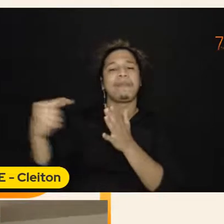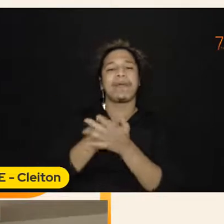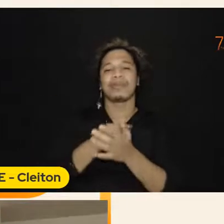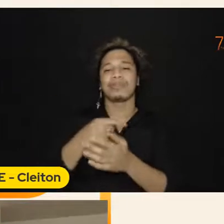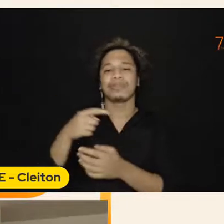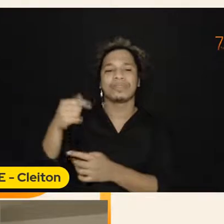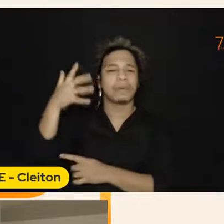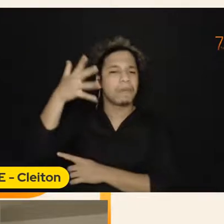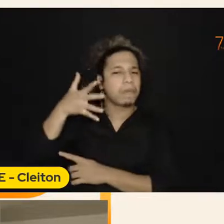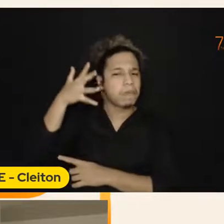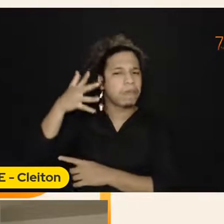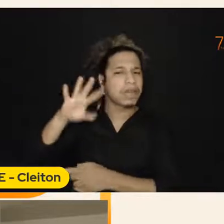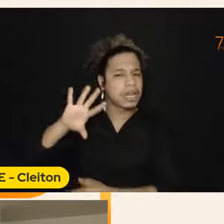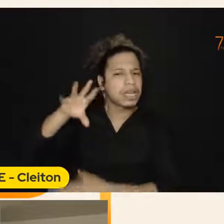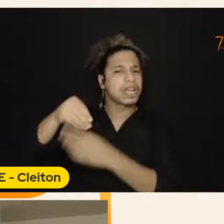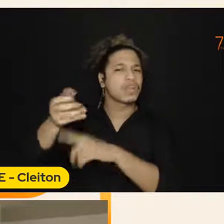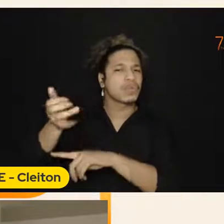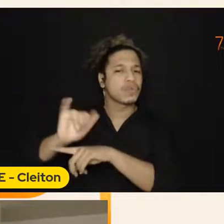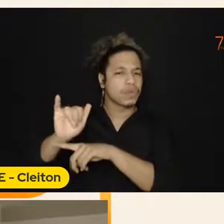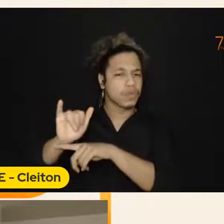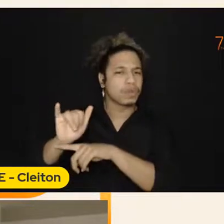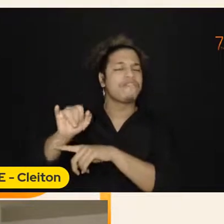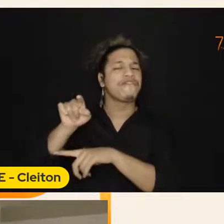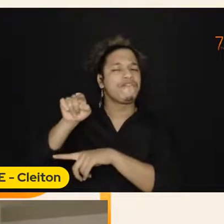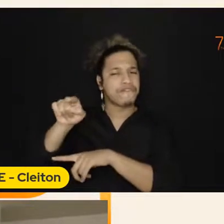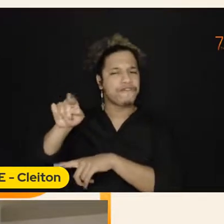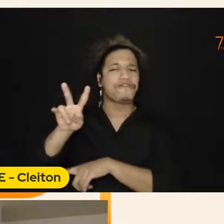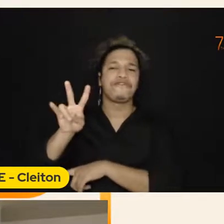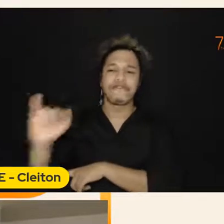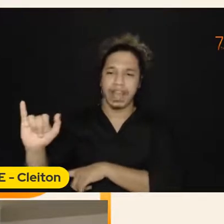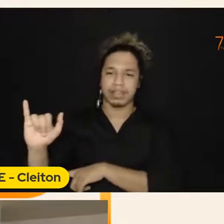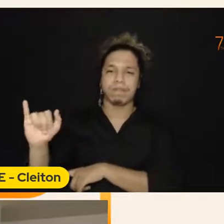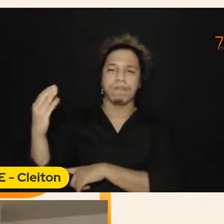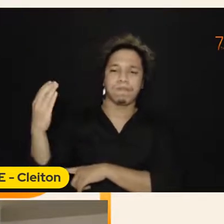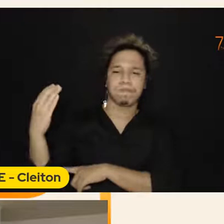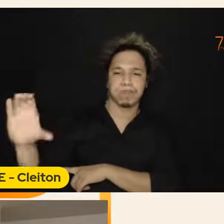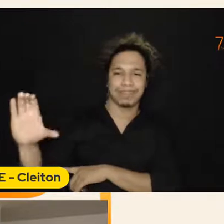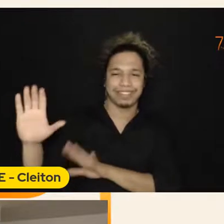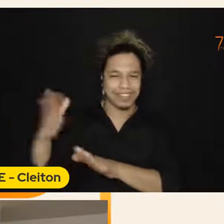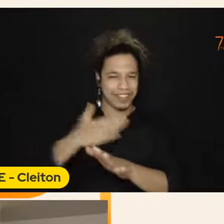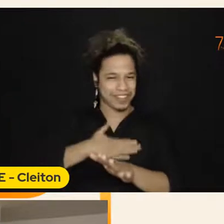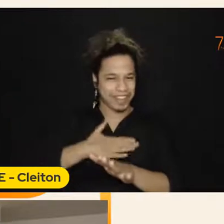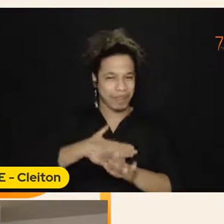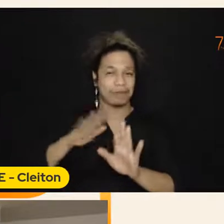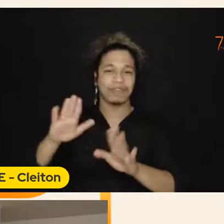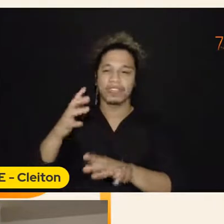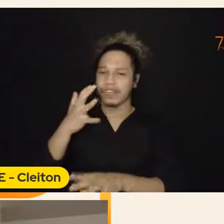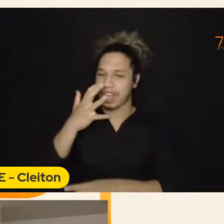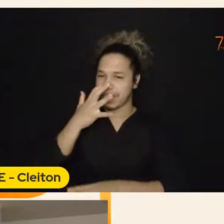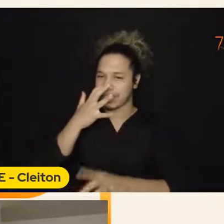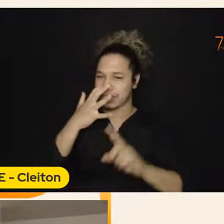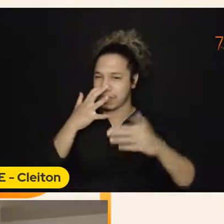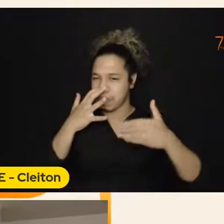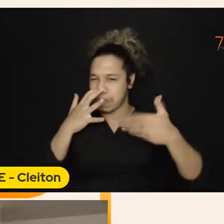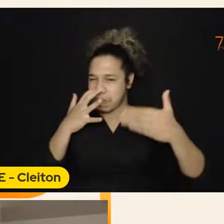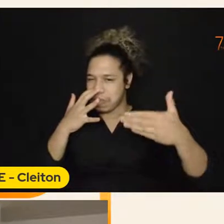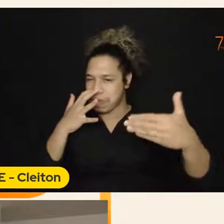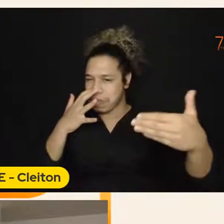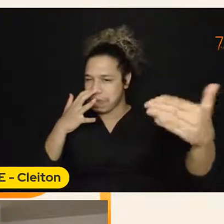to be on YouTube. Okay, so just relax. You can watch it 3 times,